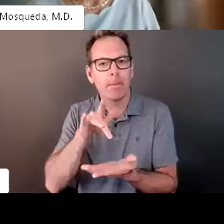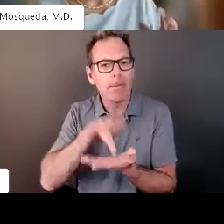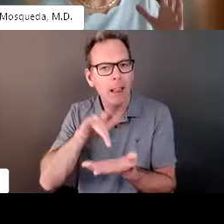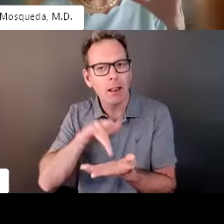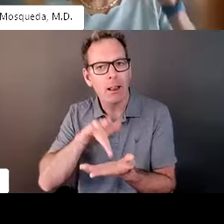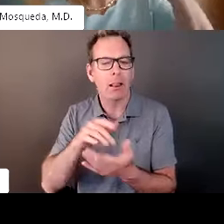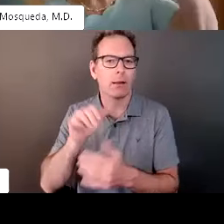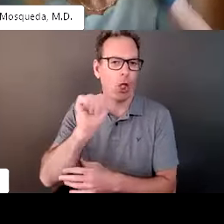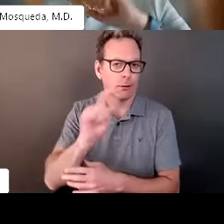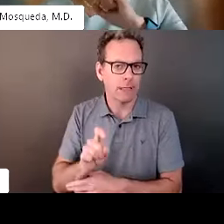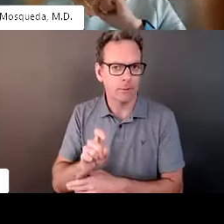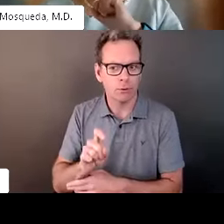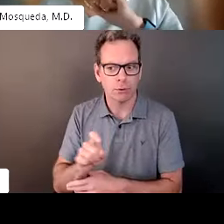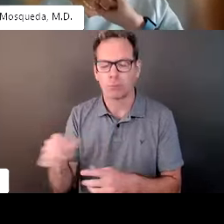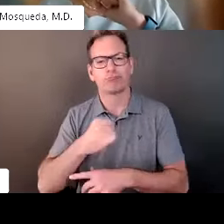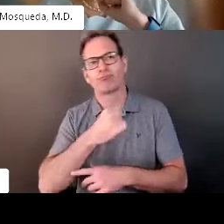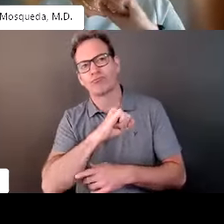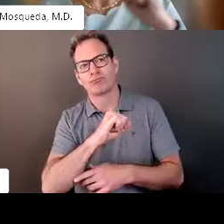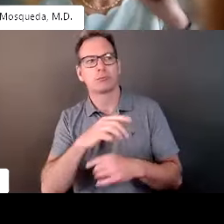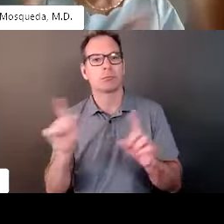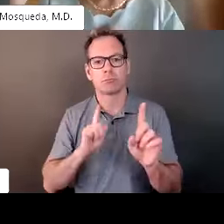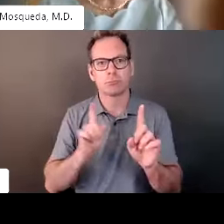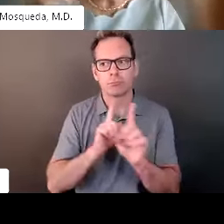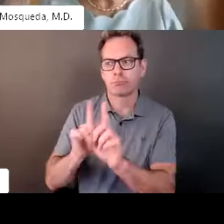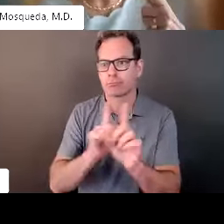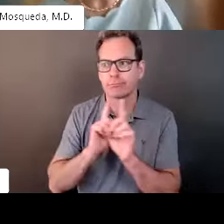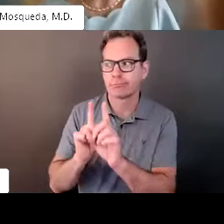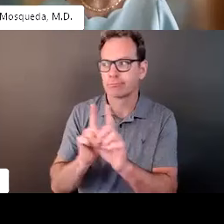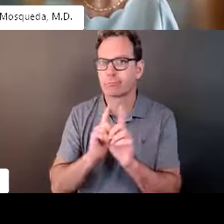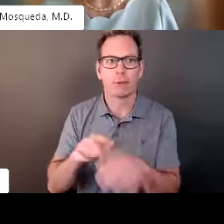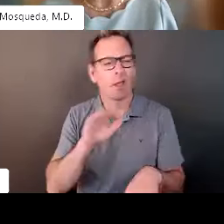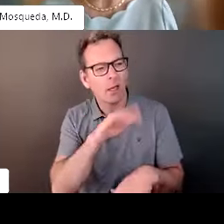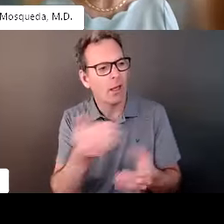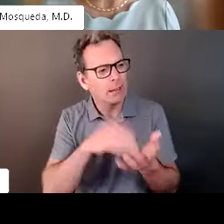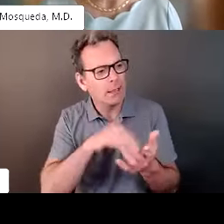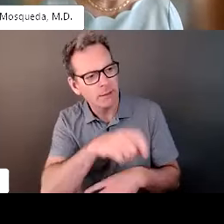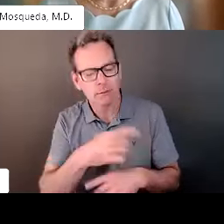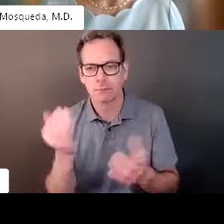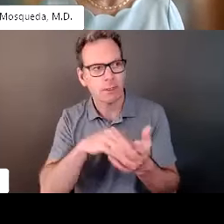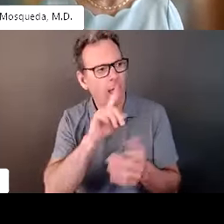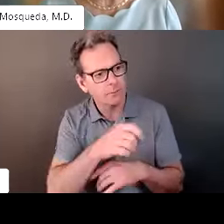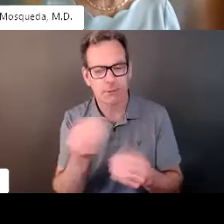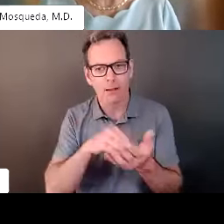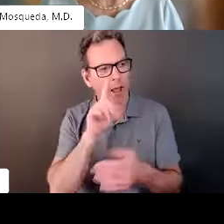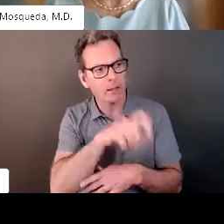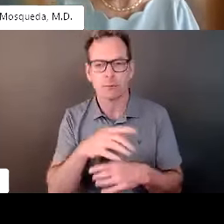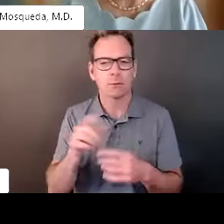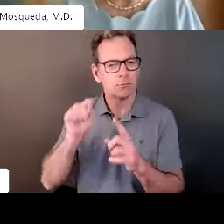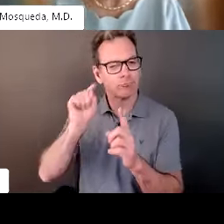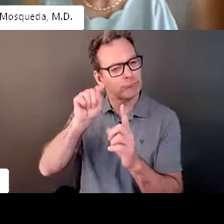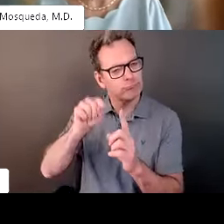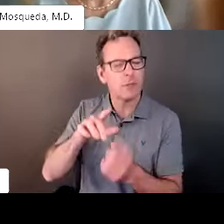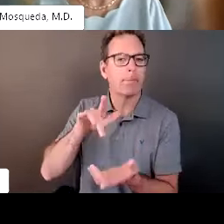care, they're following somebody around, they're asking the same question over and over again, these folks are